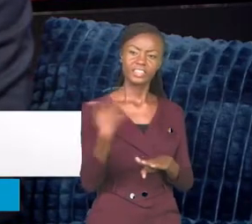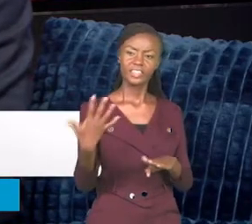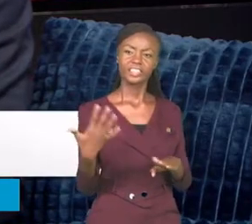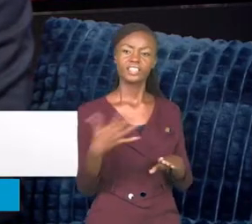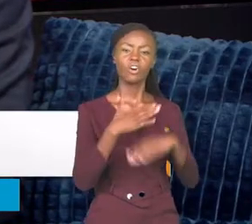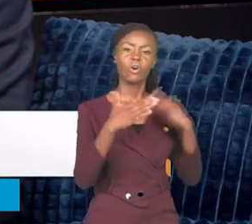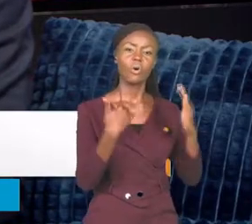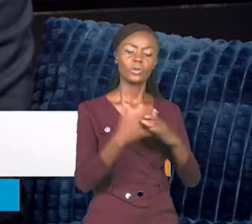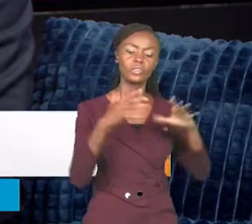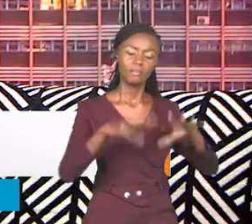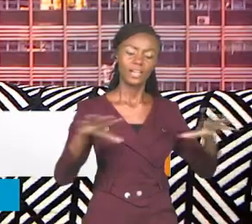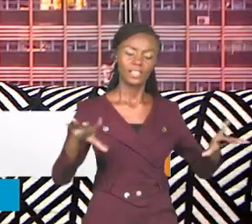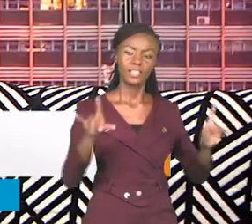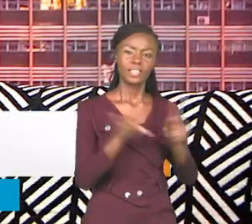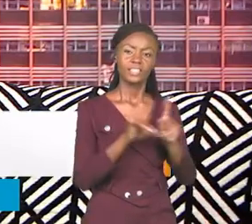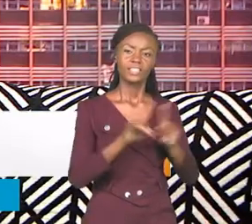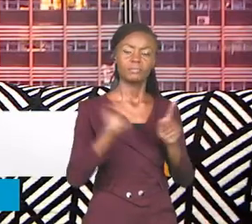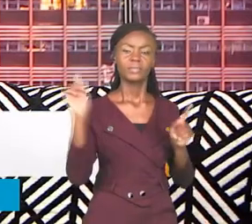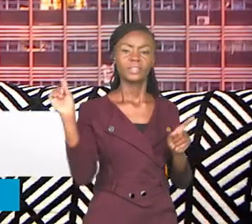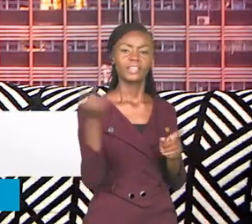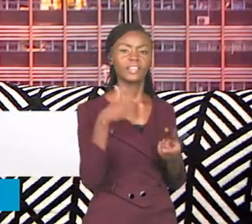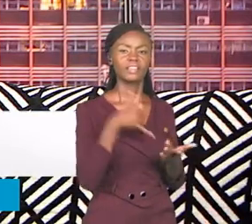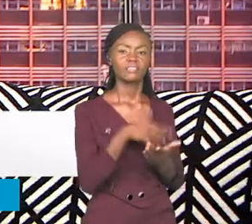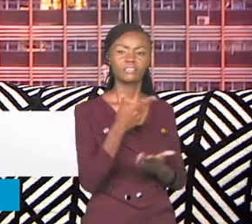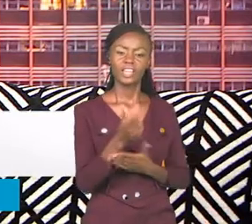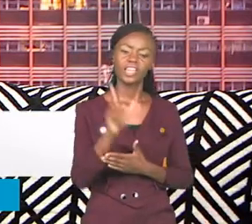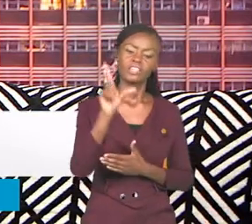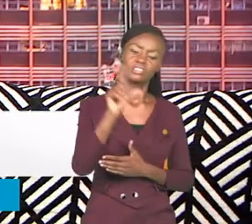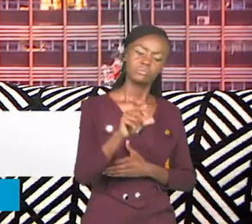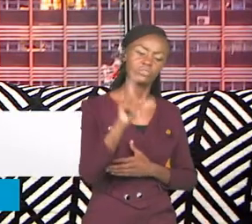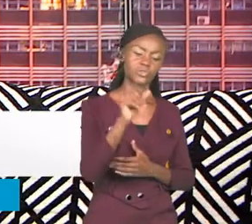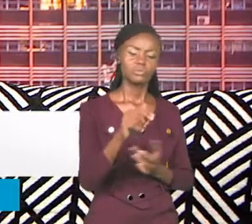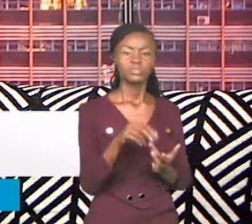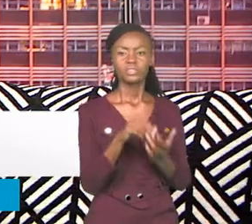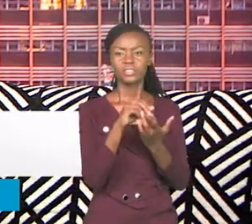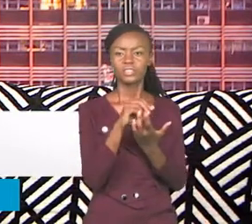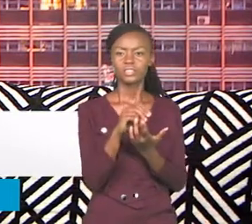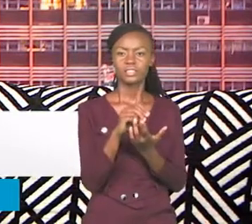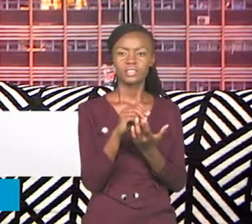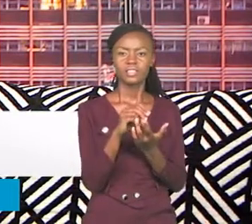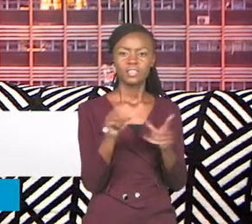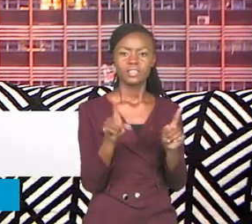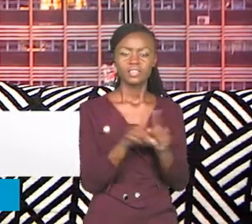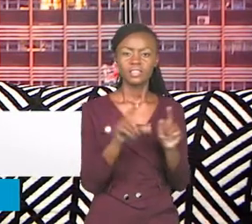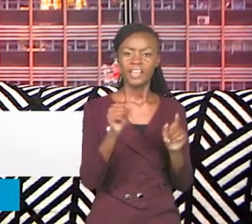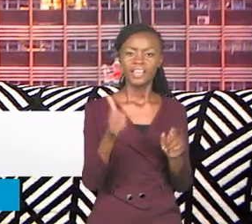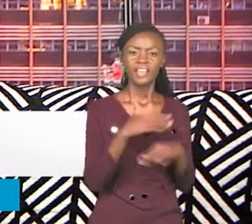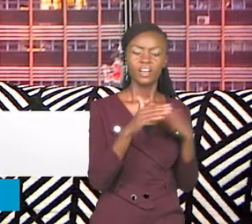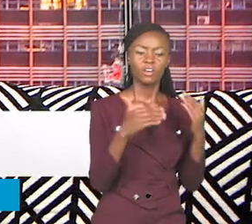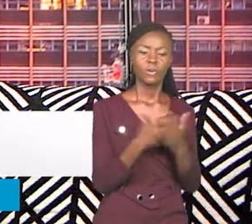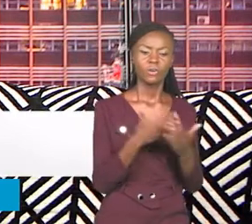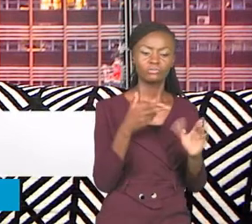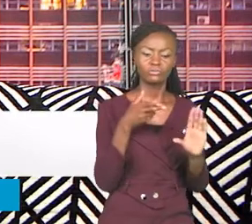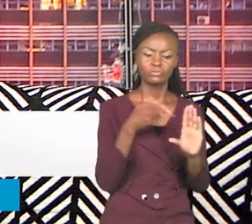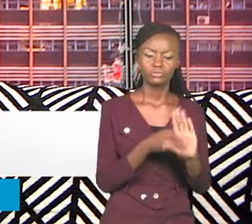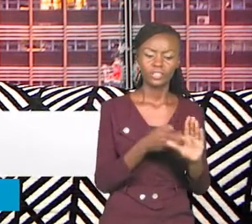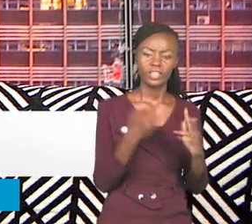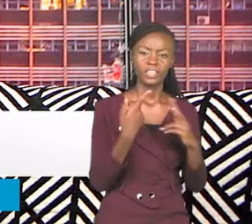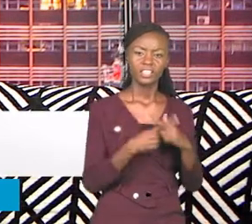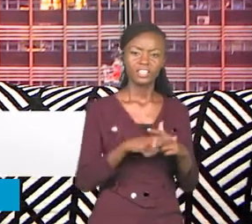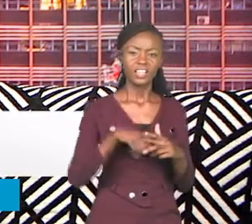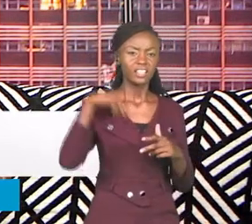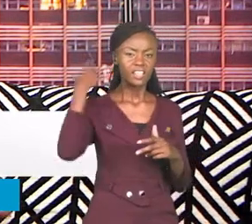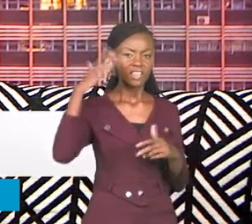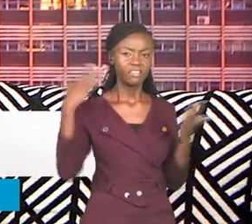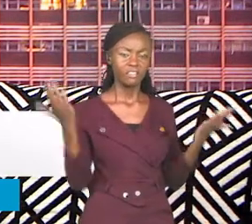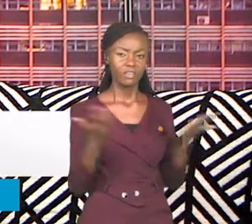are all over the market. Mm-hmm. And Kenyans are now going there. Cheaper options. Okay. Mushrooming petrol stations all over the place. You wake up